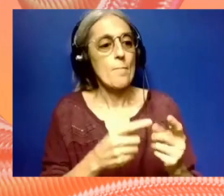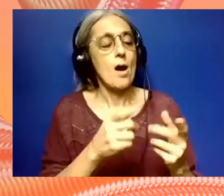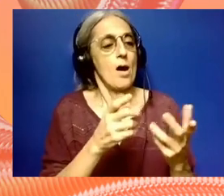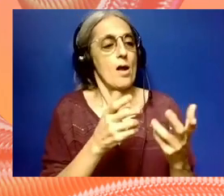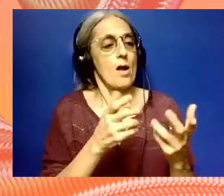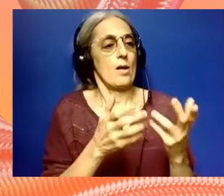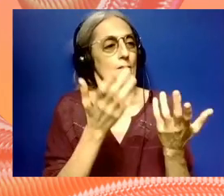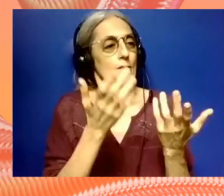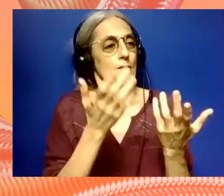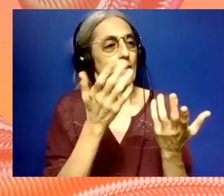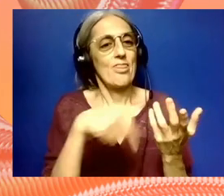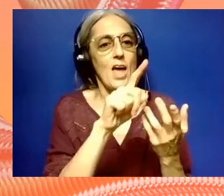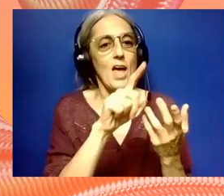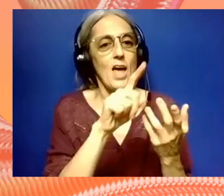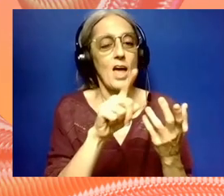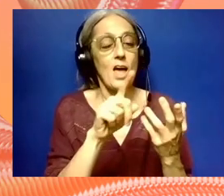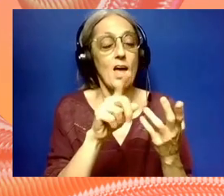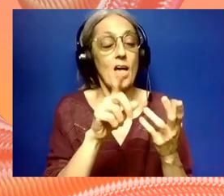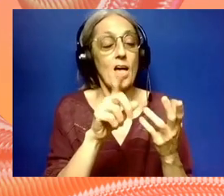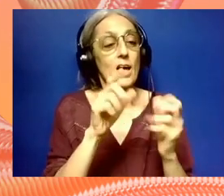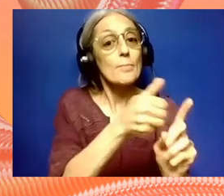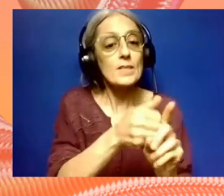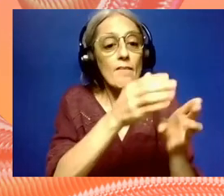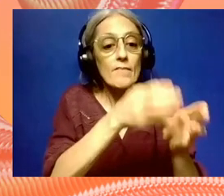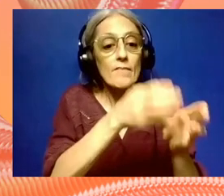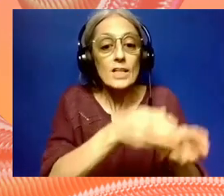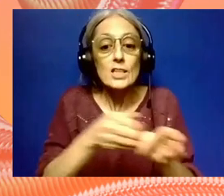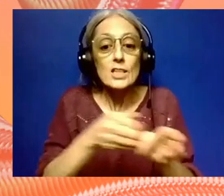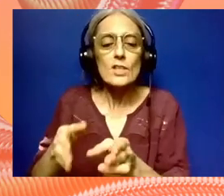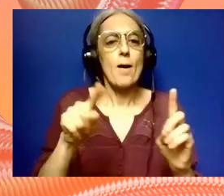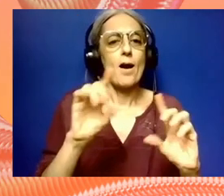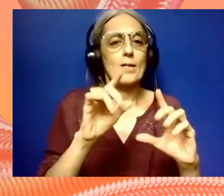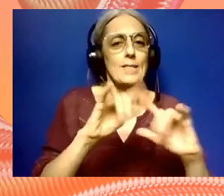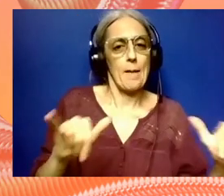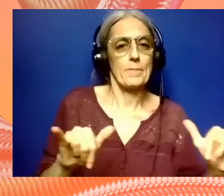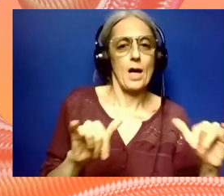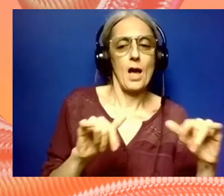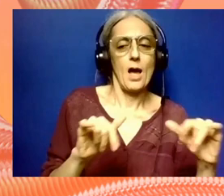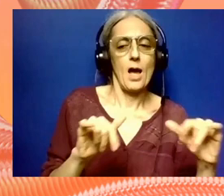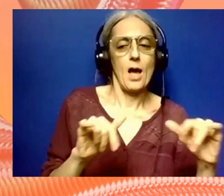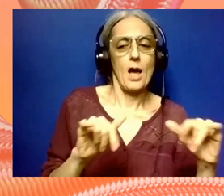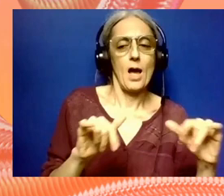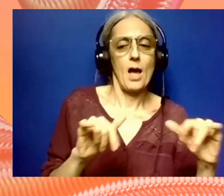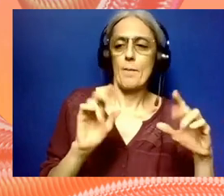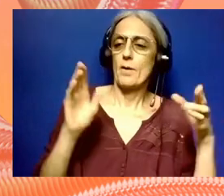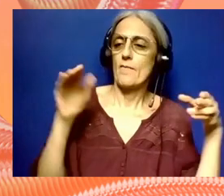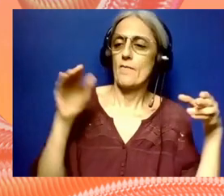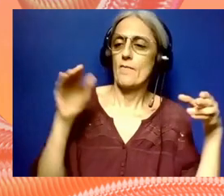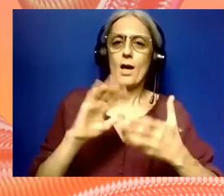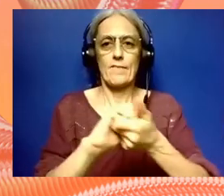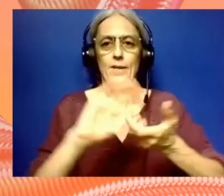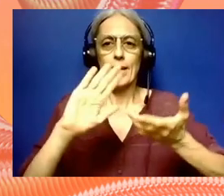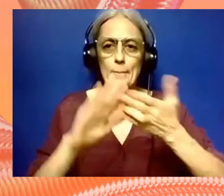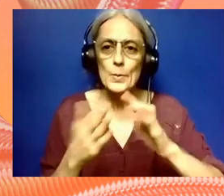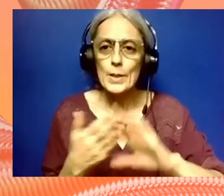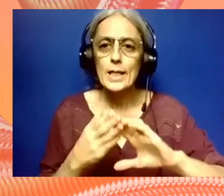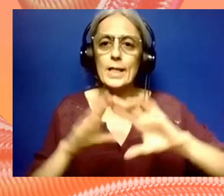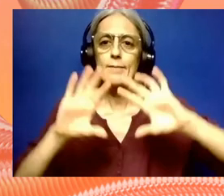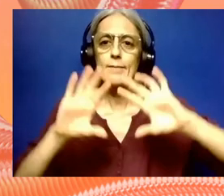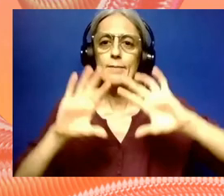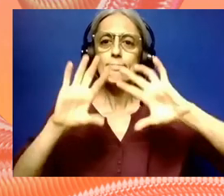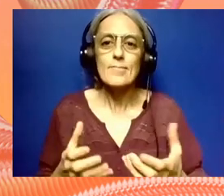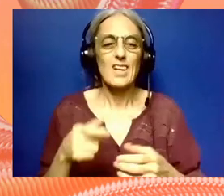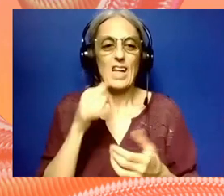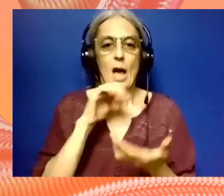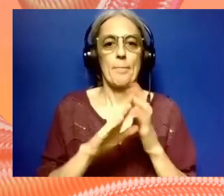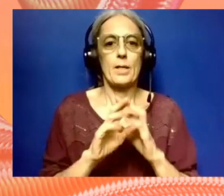to the collective. Yeah. And not getting trapped in their own history or future. Virgo